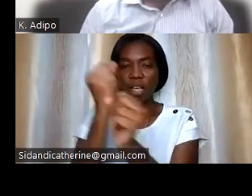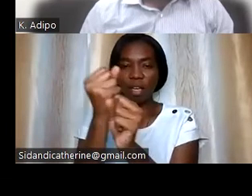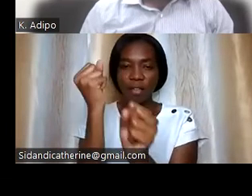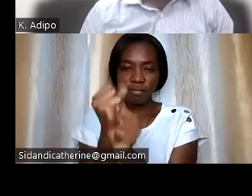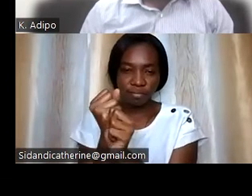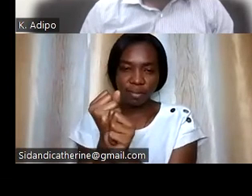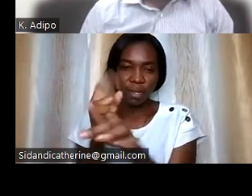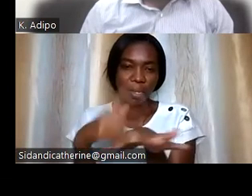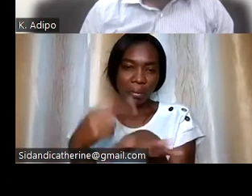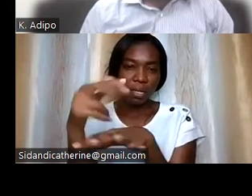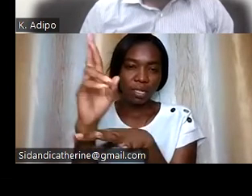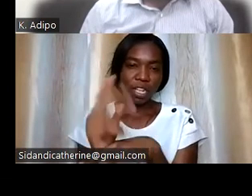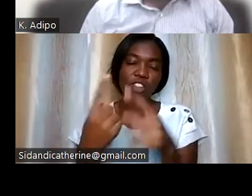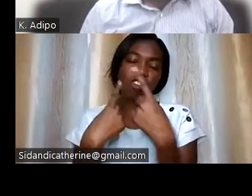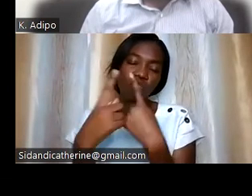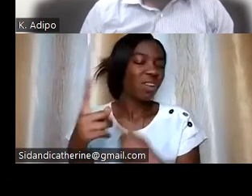speaks, listen,